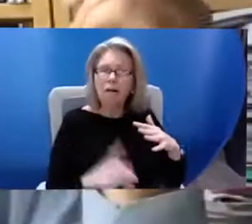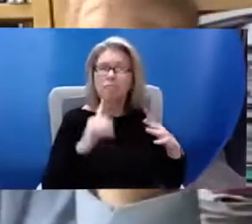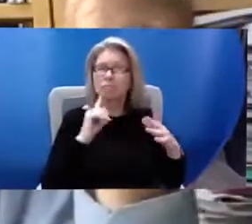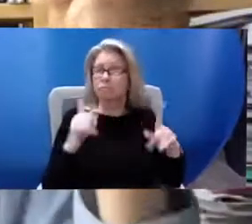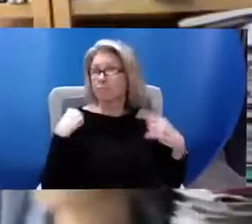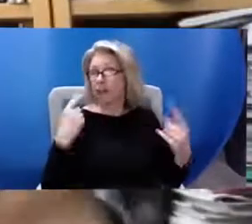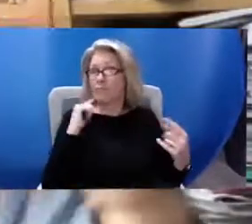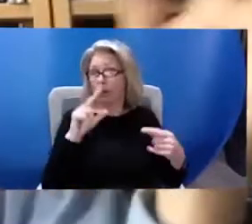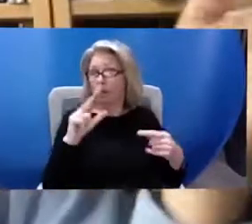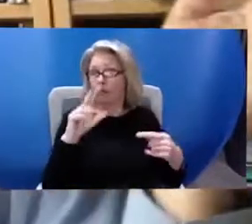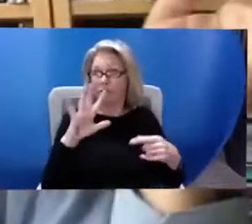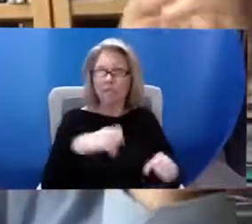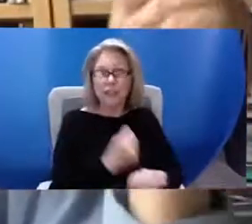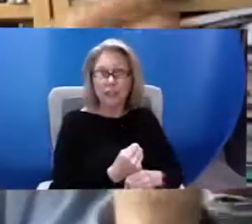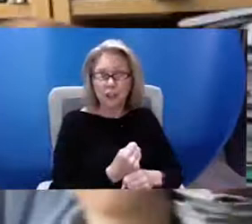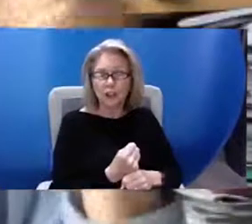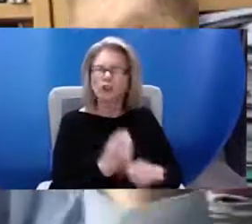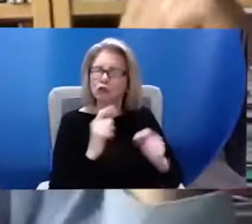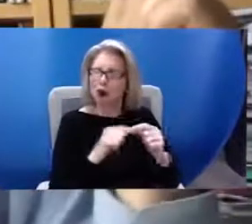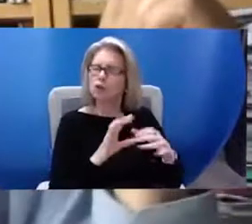the concept for the last 25 years,